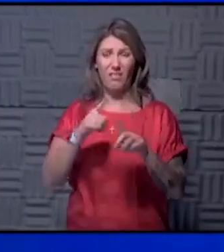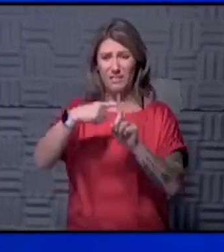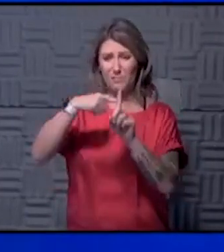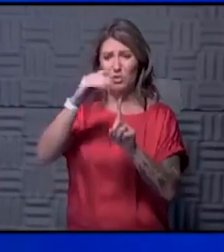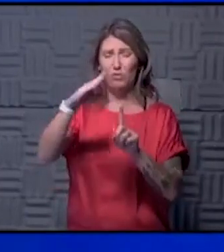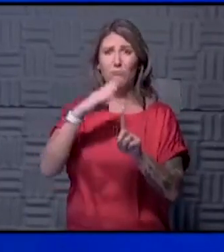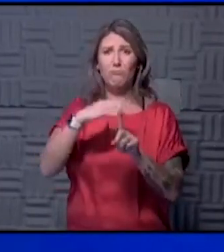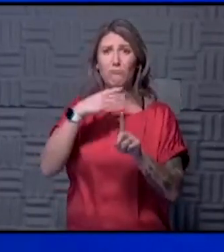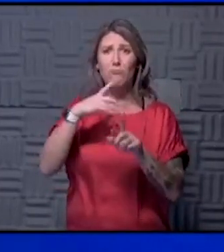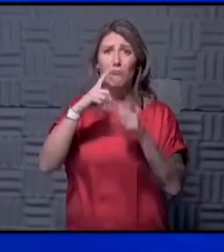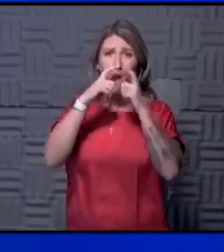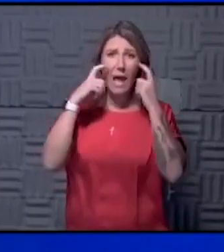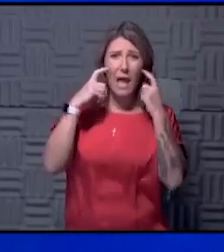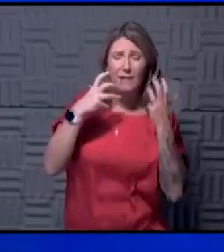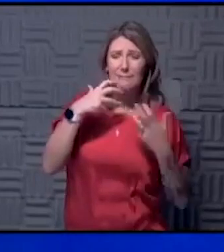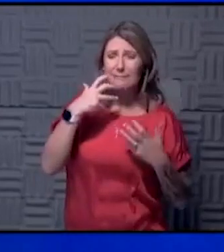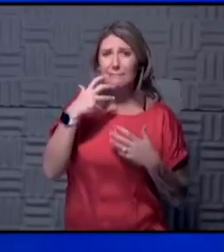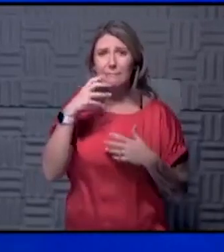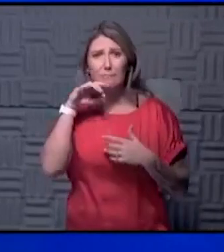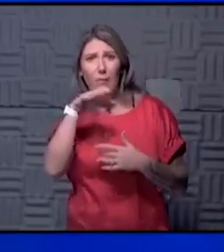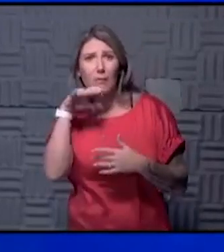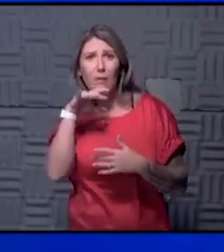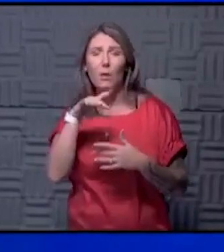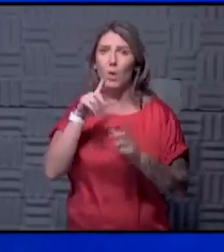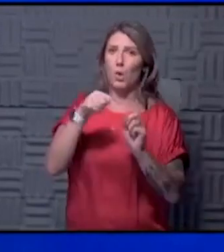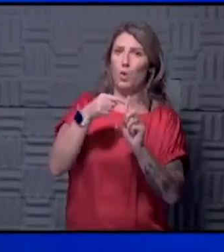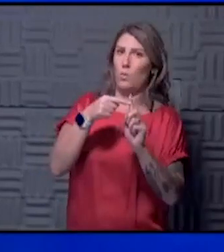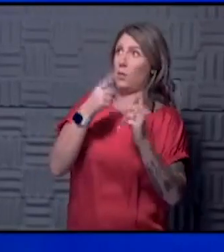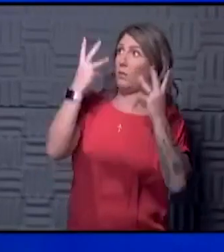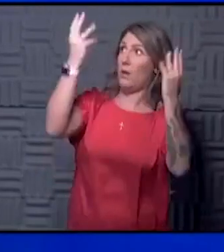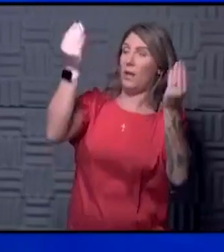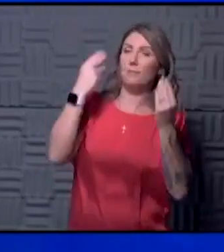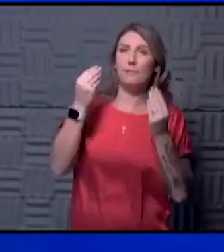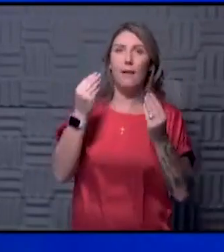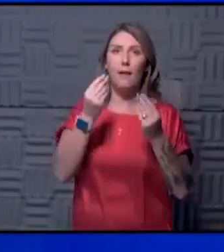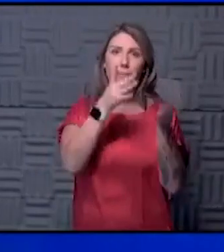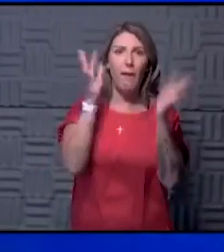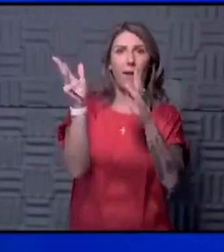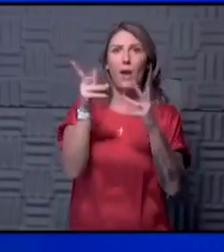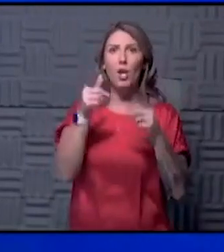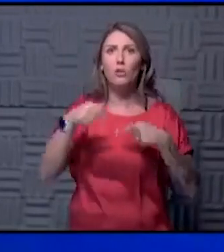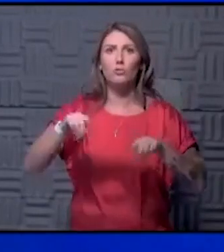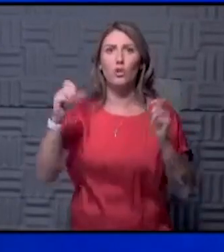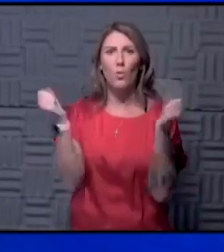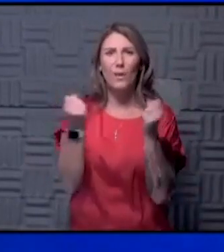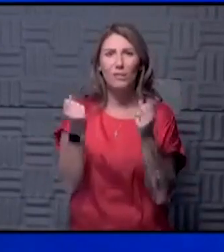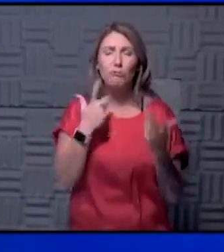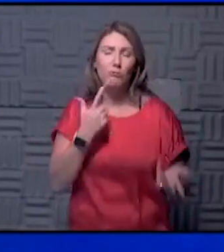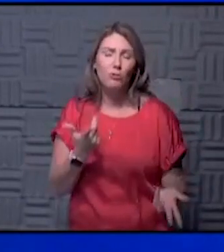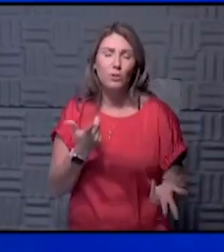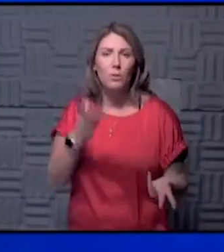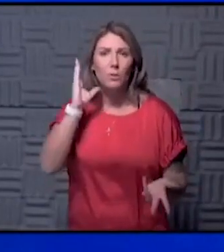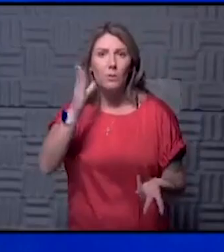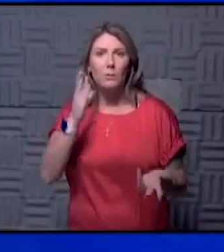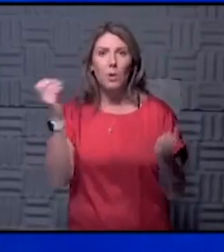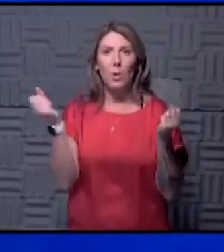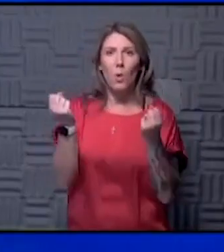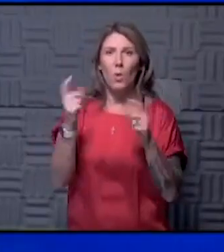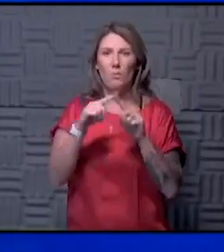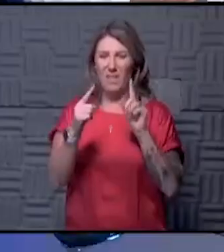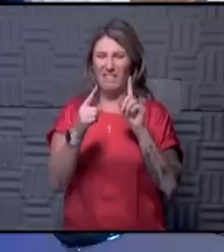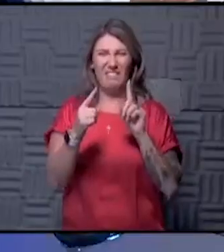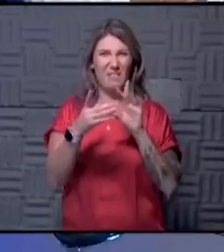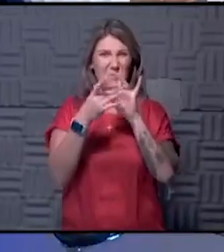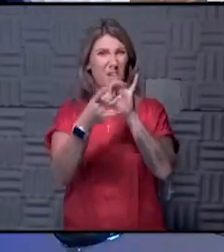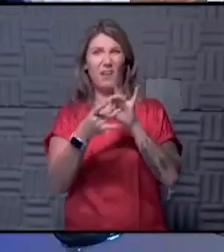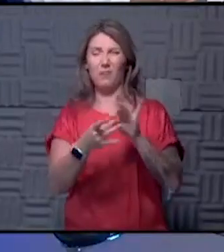you go outside in the coldest of air when it's going to be winter, yeah, your mask is going to be colder, but I wouldn't connect those points. Those points are not really